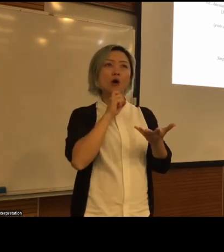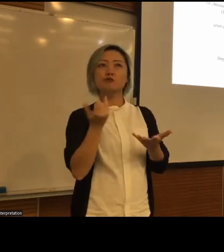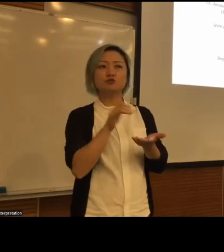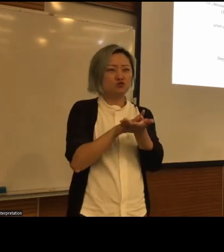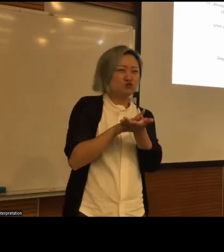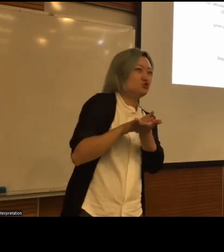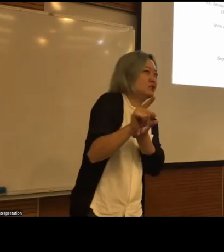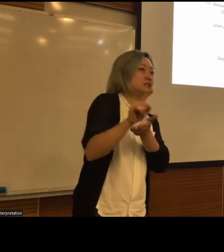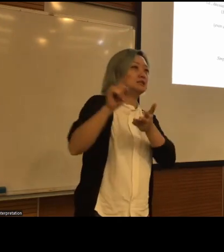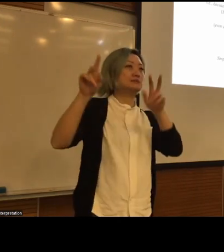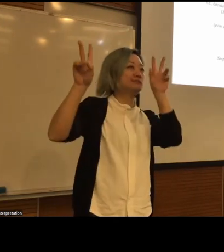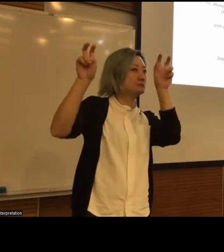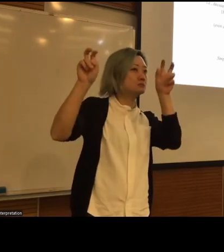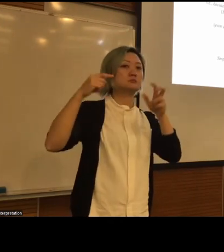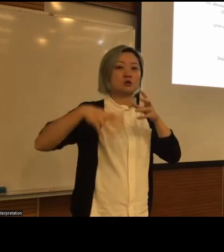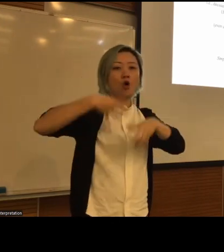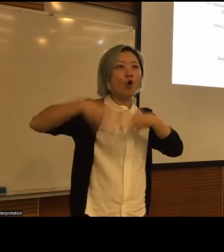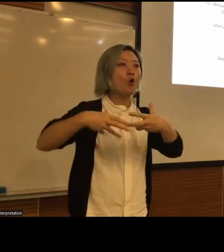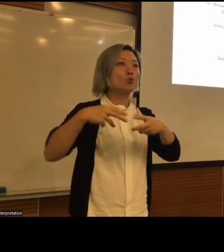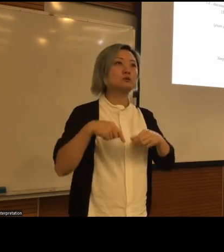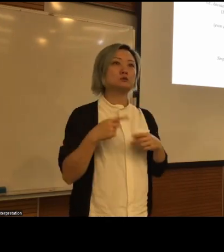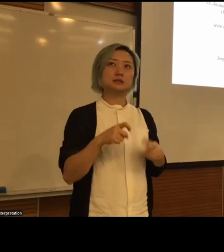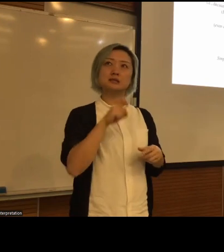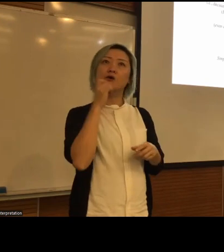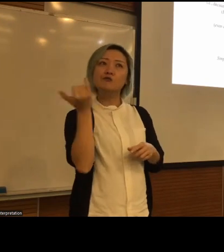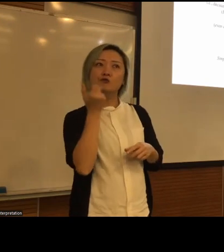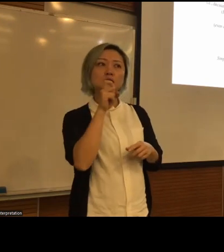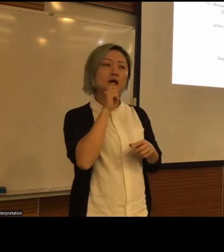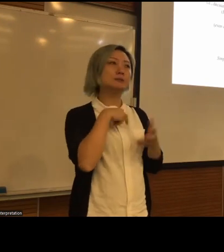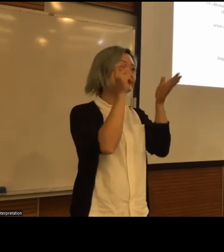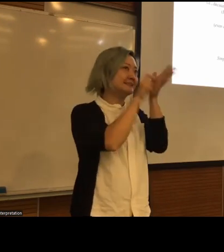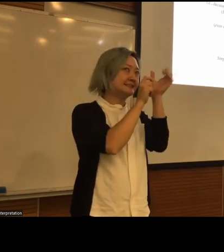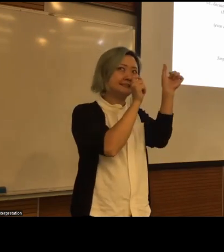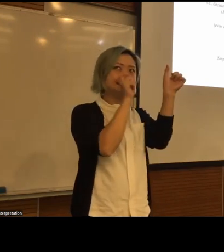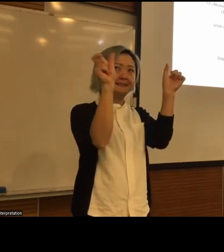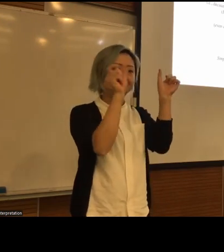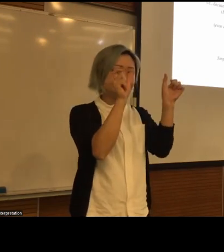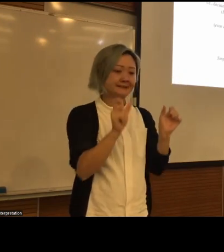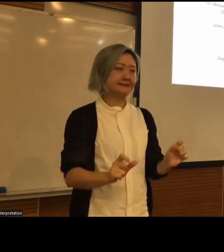then I think it probably helps to have these trans-linguistic correspondences.